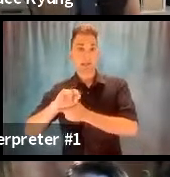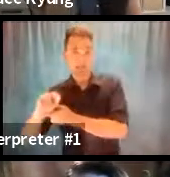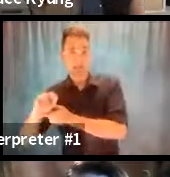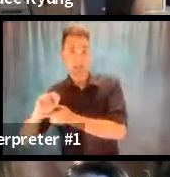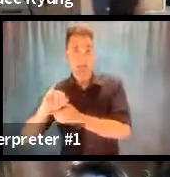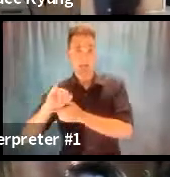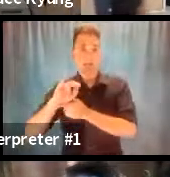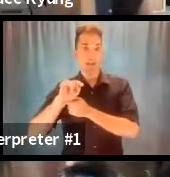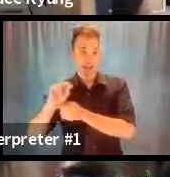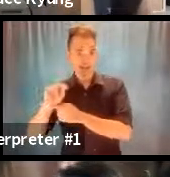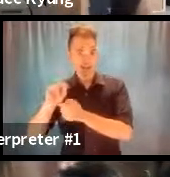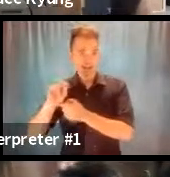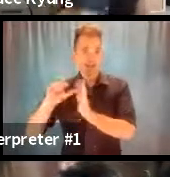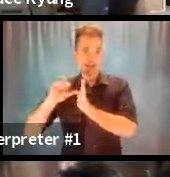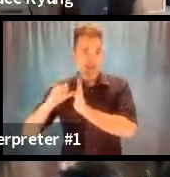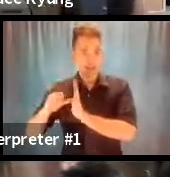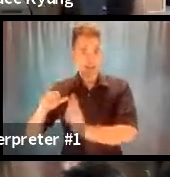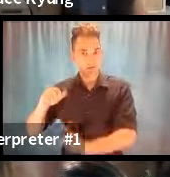I'd like the